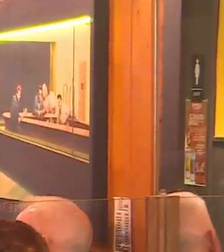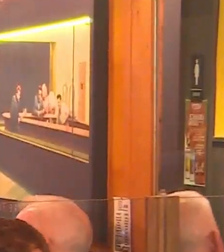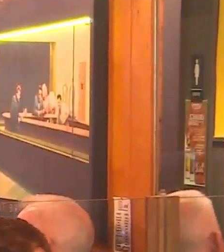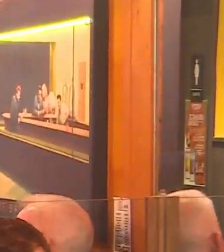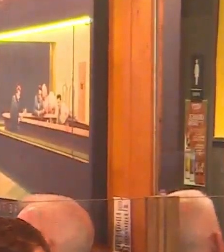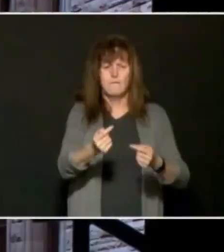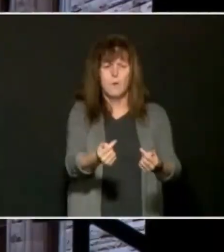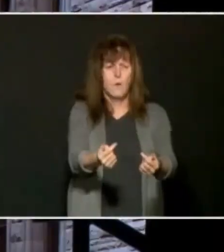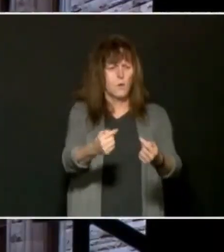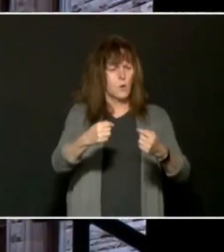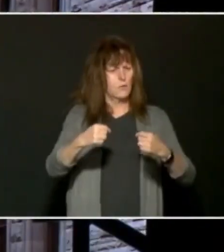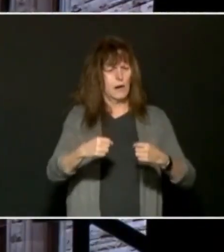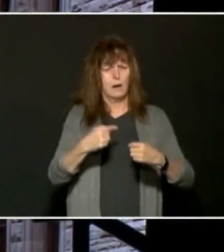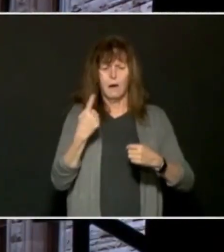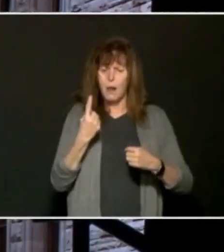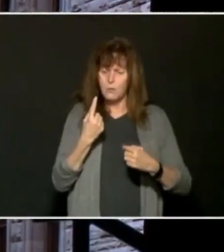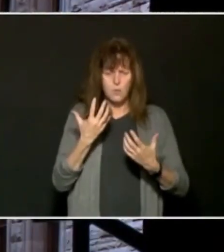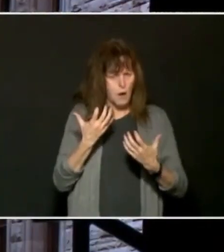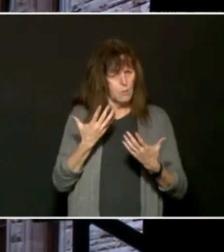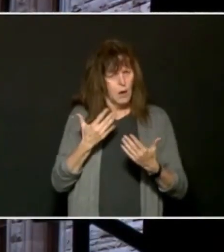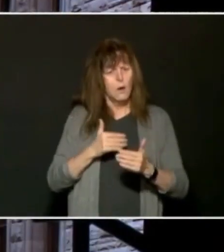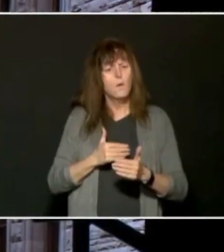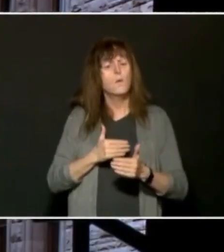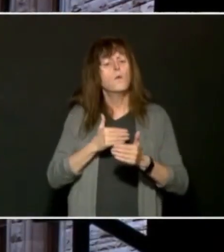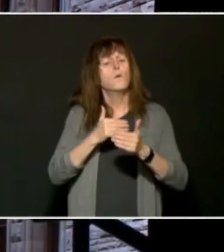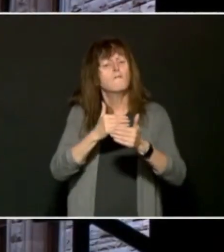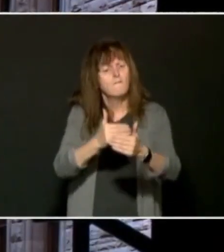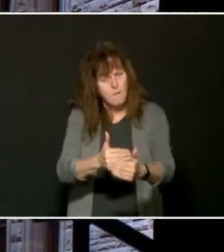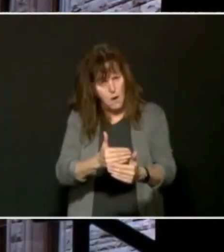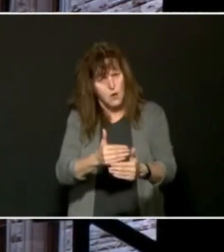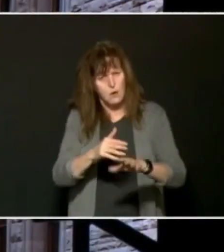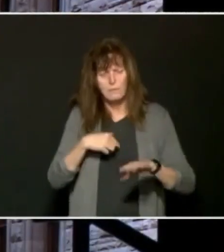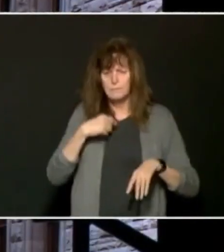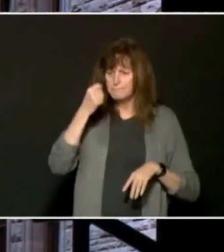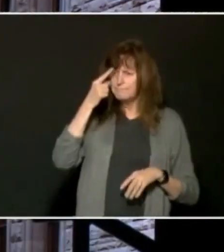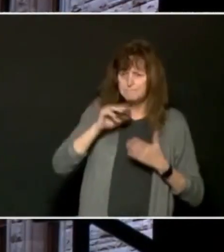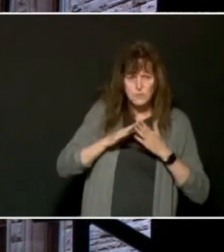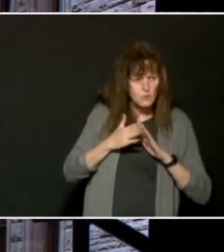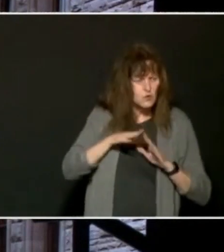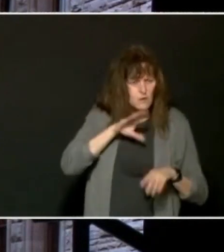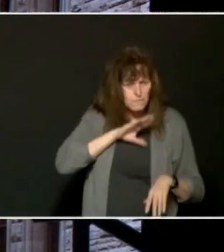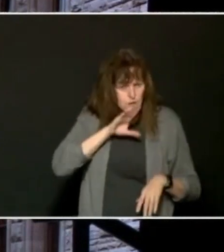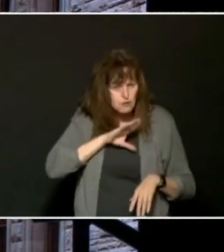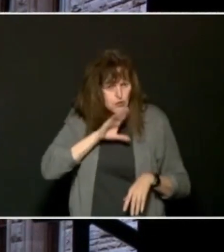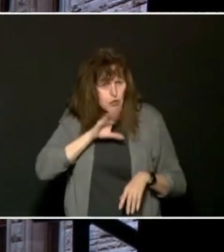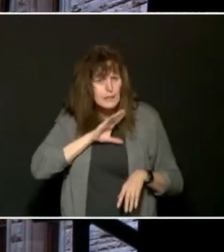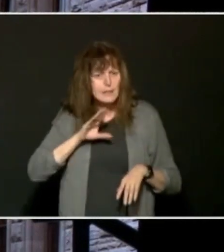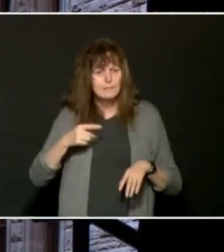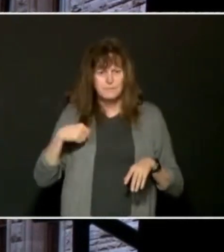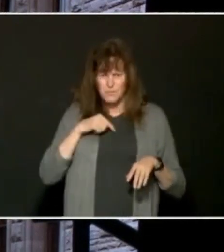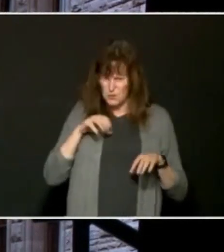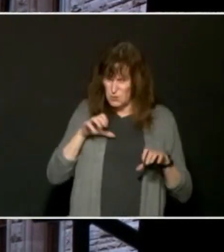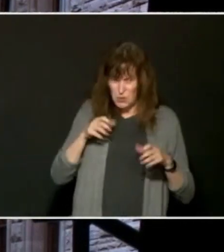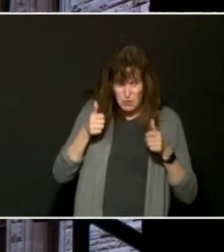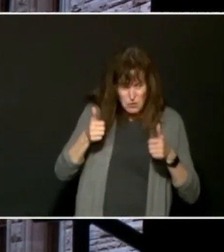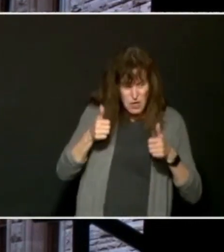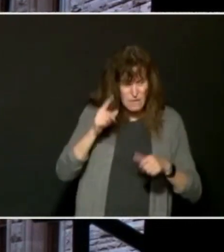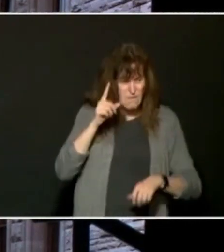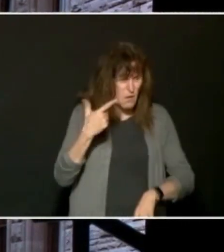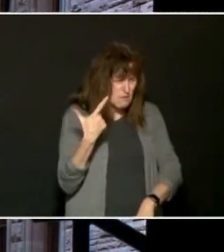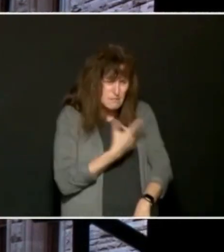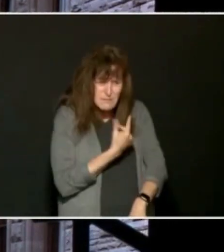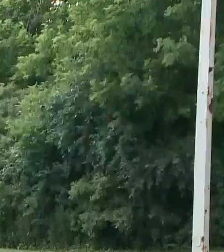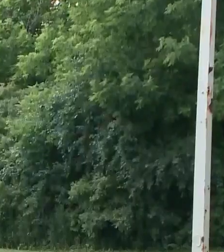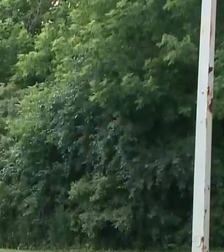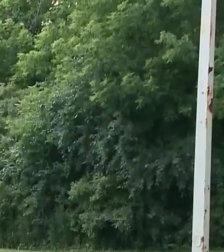to guide reopening. I understand the community's frustrations. We've done very well with our immunization strategy, but we have a new adversary